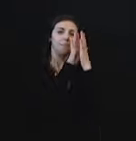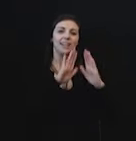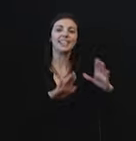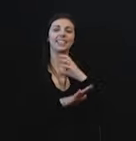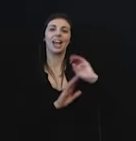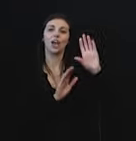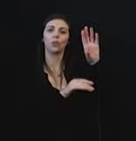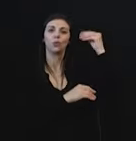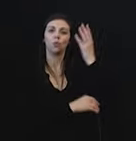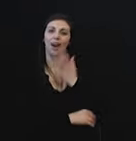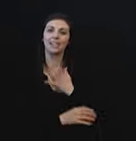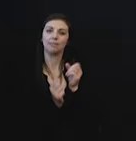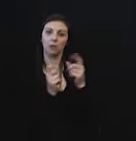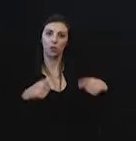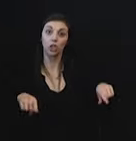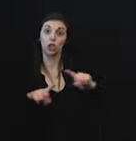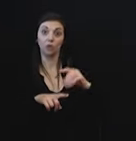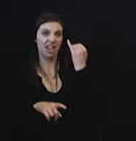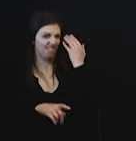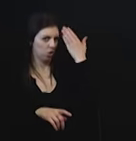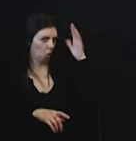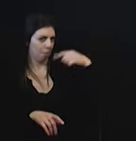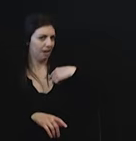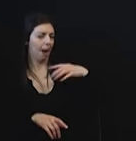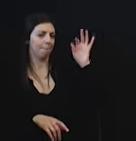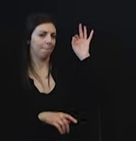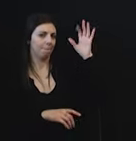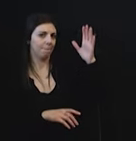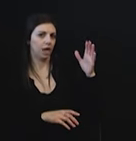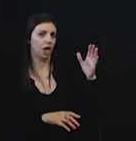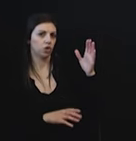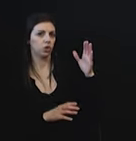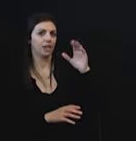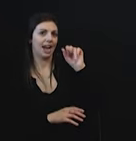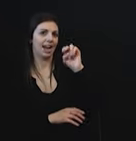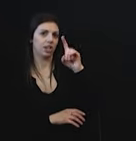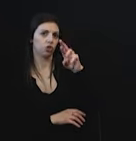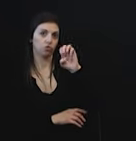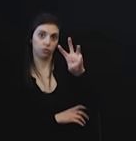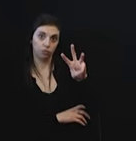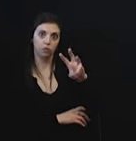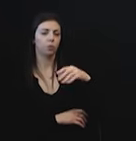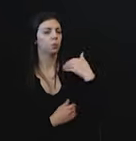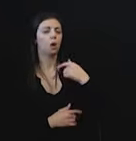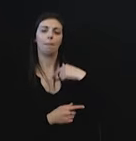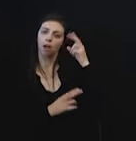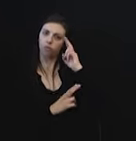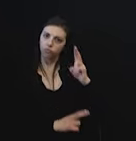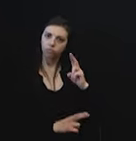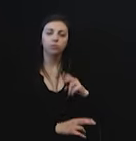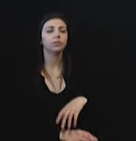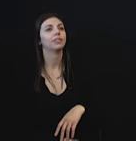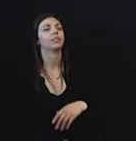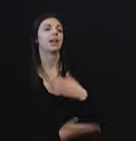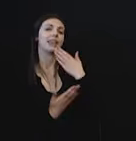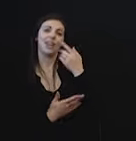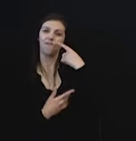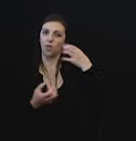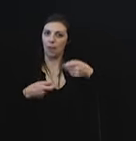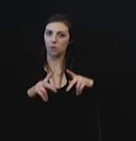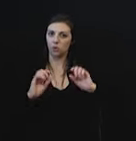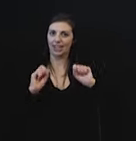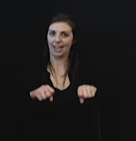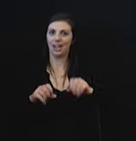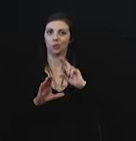me, my name is Pastor Andrew, and it is an honor. I give honor to the Lord and to Pastor Ben for the opportunity to be here with you